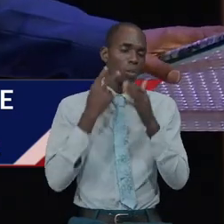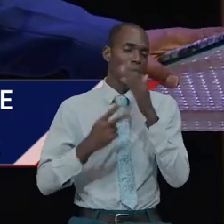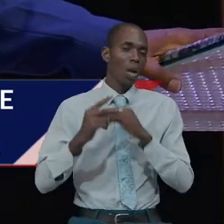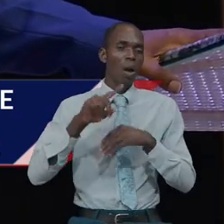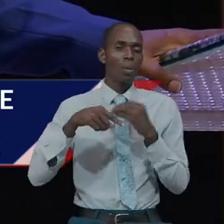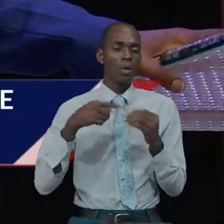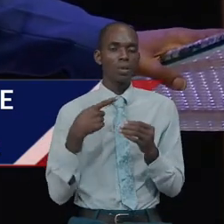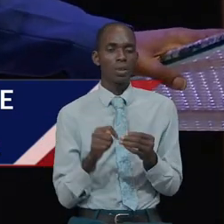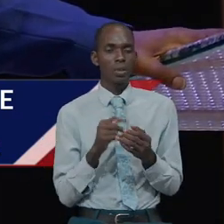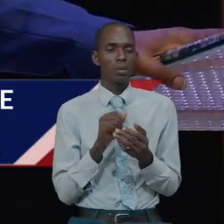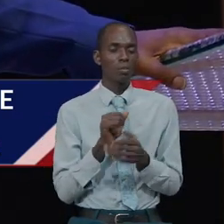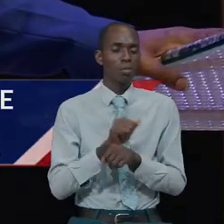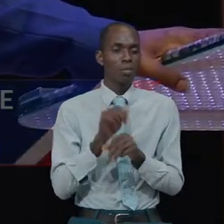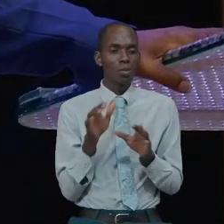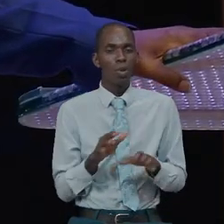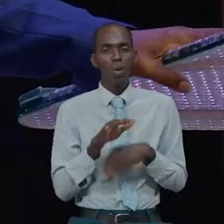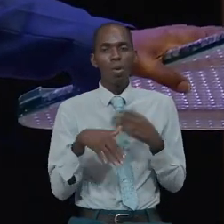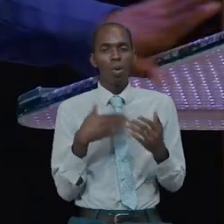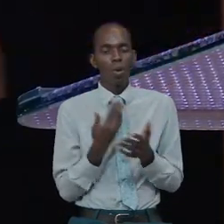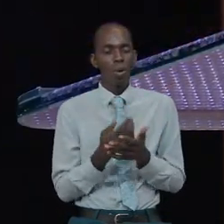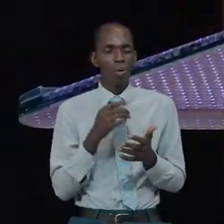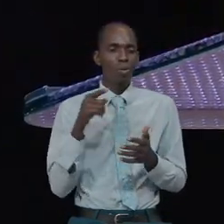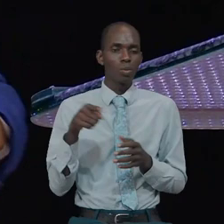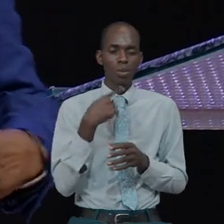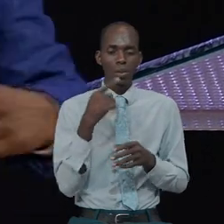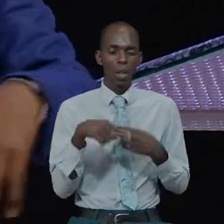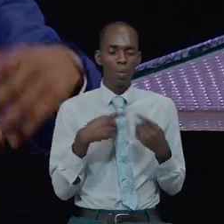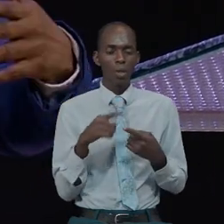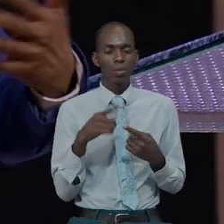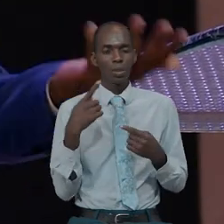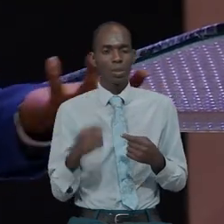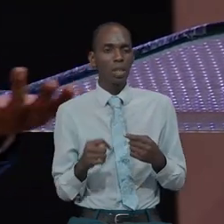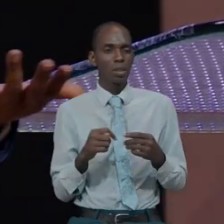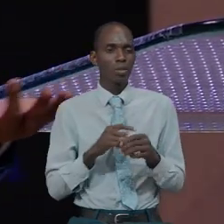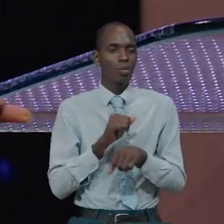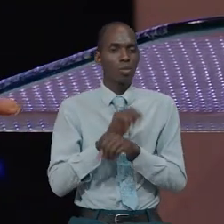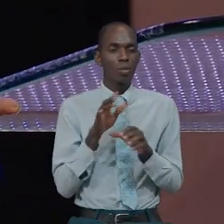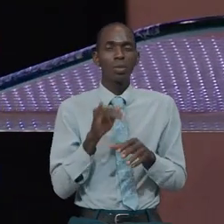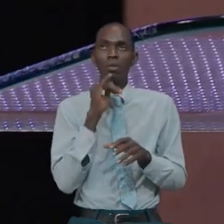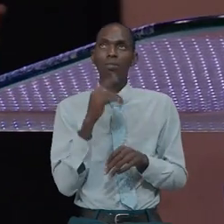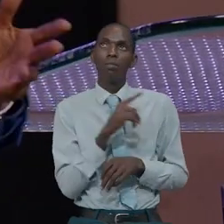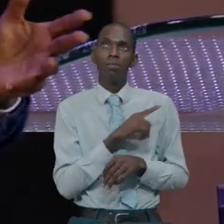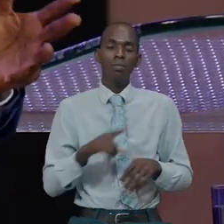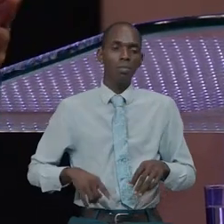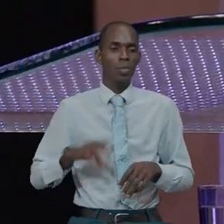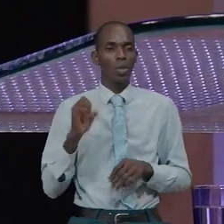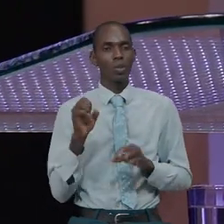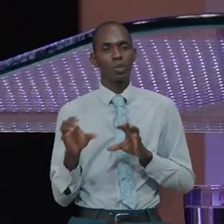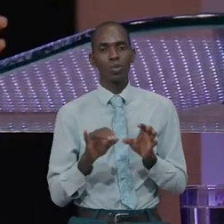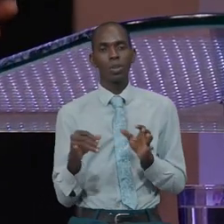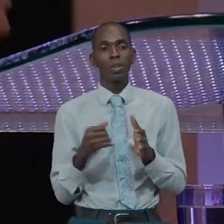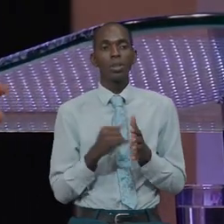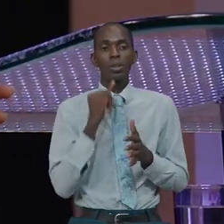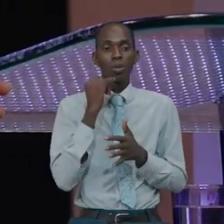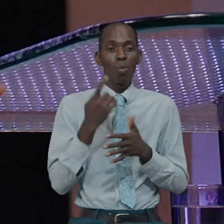stone, all these that will be performed about the stone, the Lord's doing. It's what the Lord